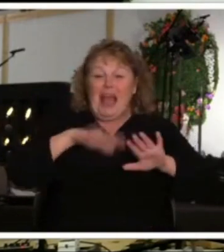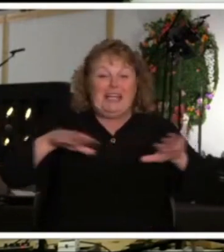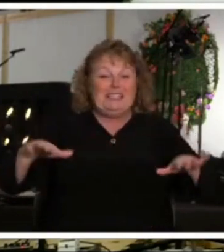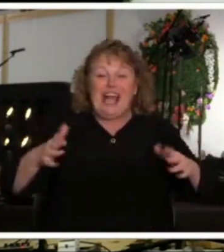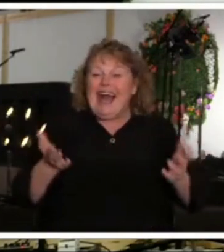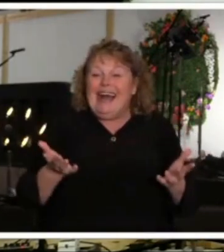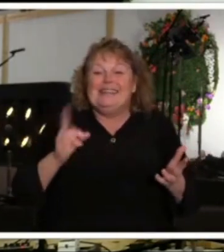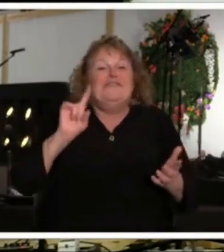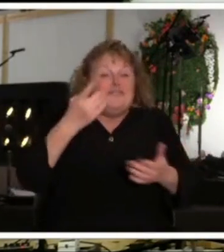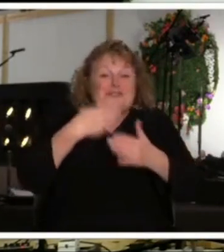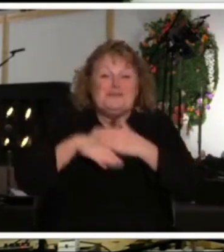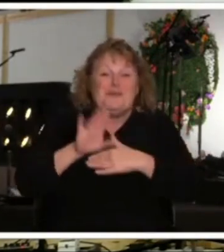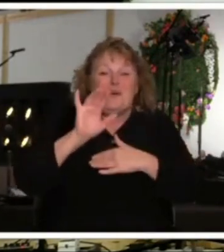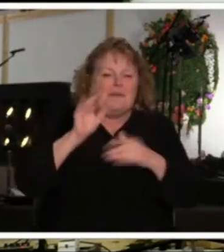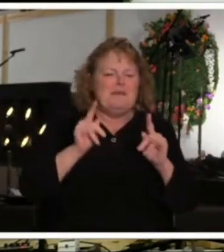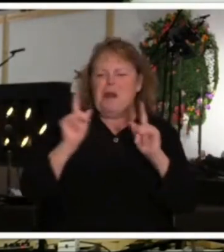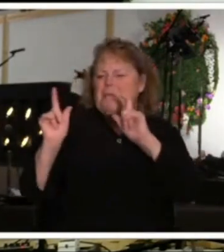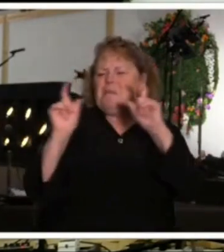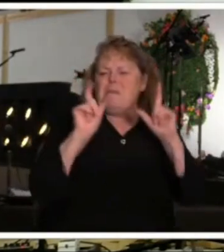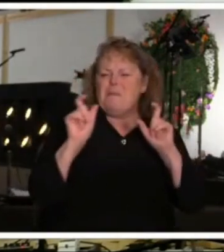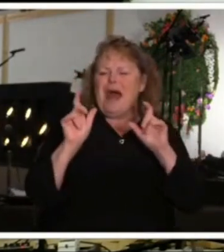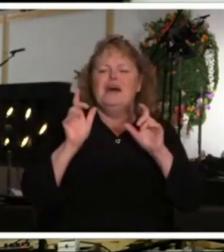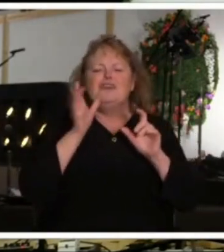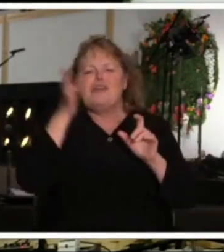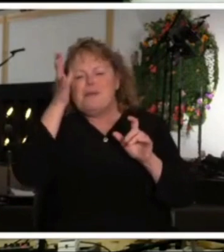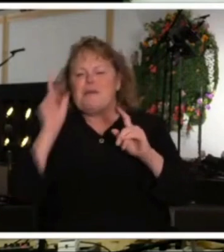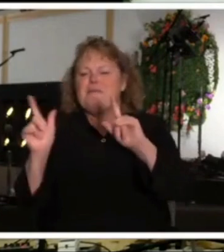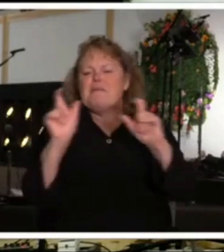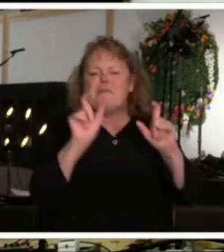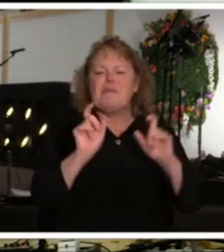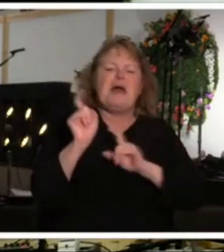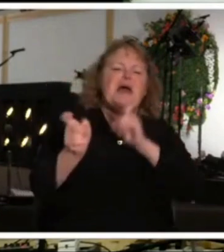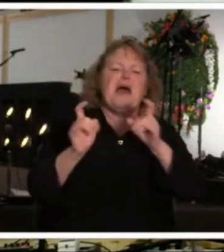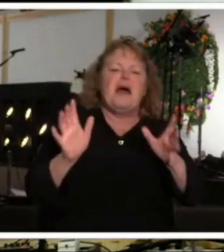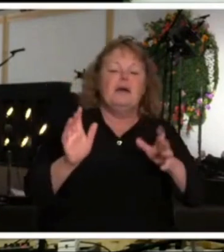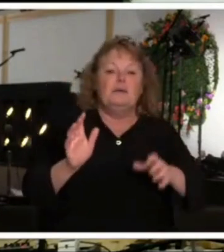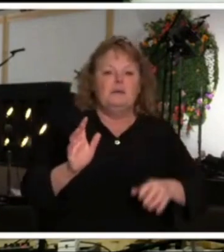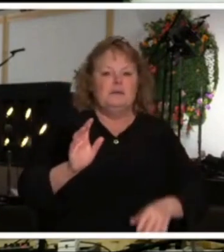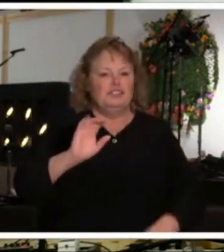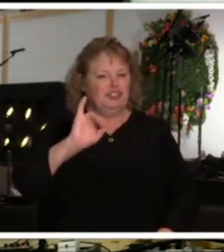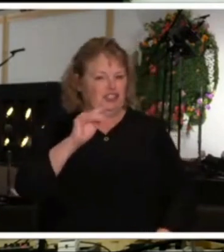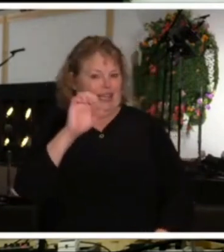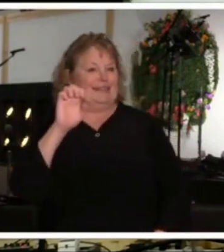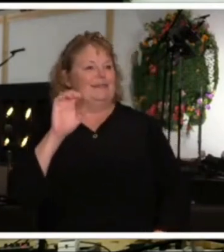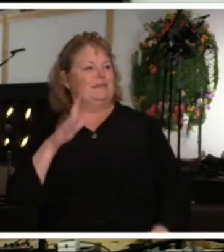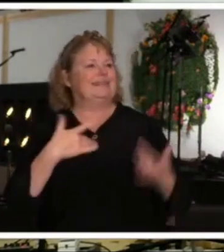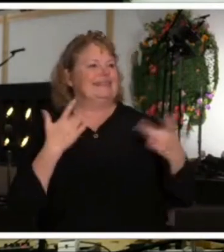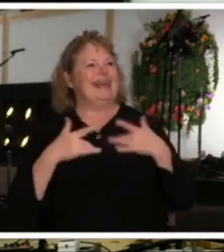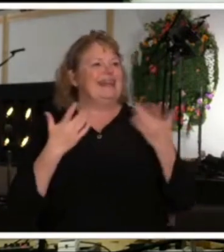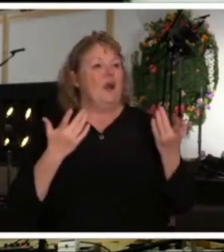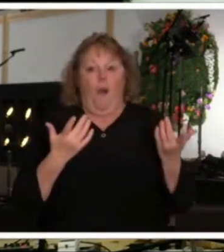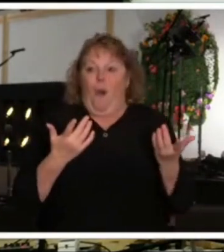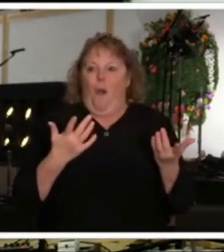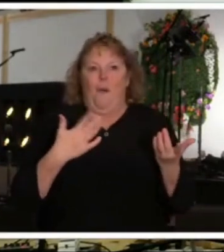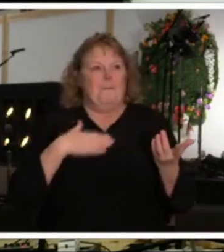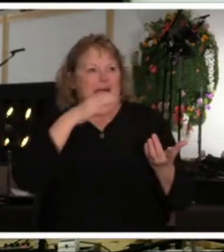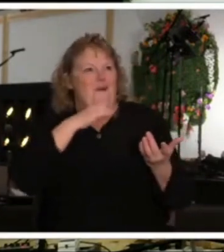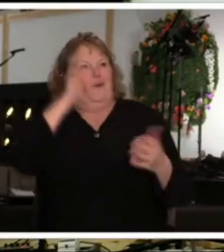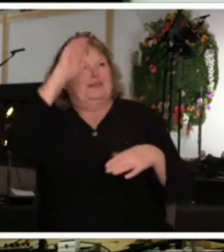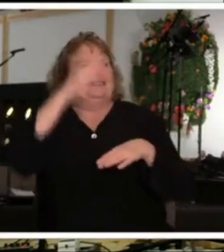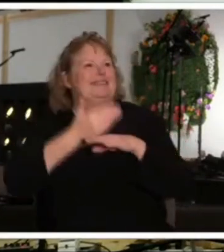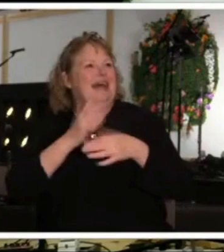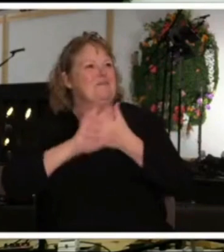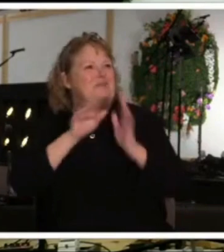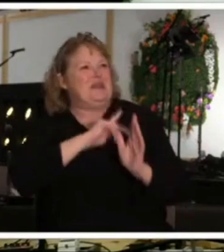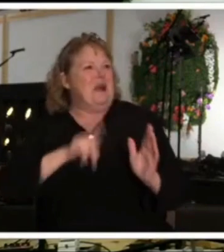The firstborn. It's like, so think about Jesse. He's very excited. Oh, my firstborn son is going to be